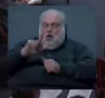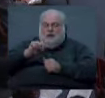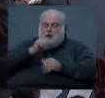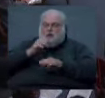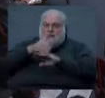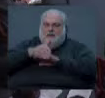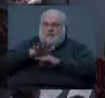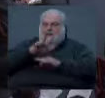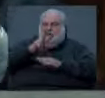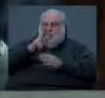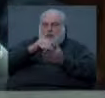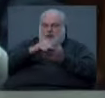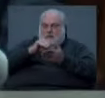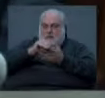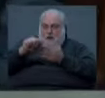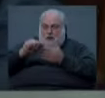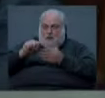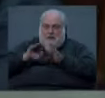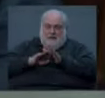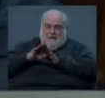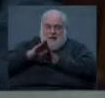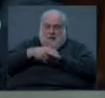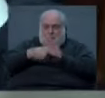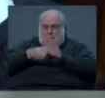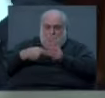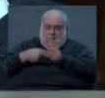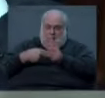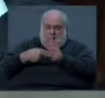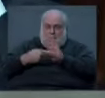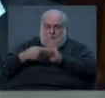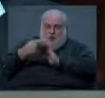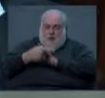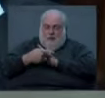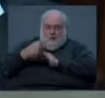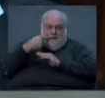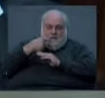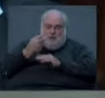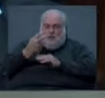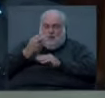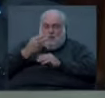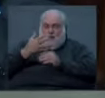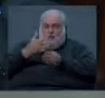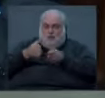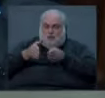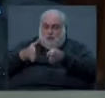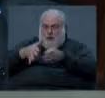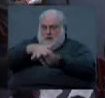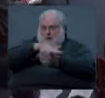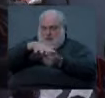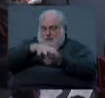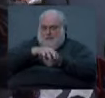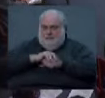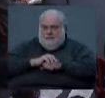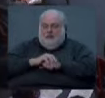to exceed $52,000 to develop a branding program for the 12th Street corridor to declare an emergency. Second